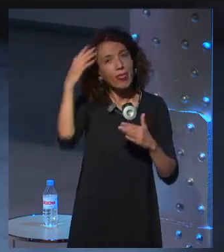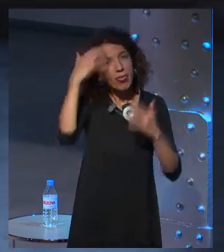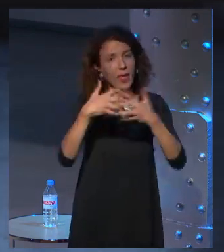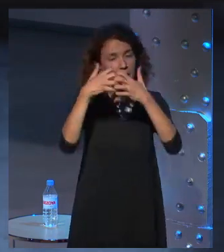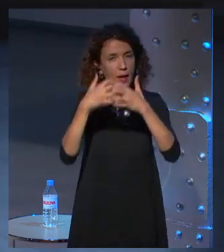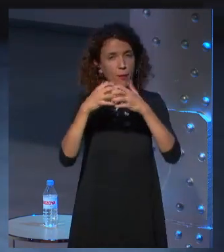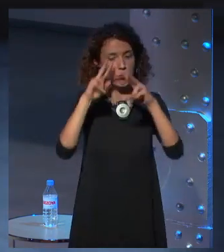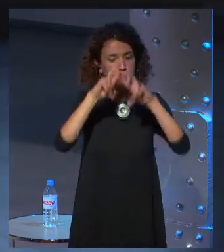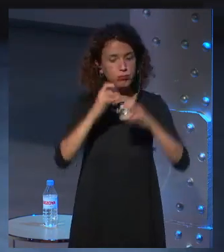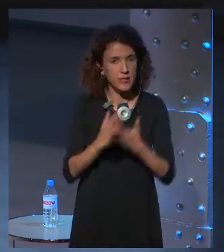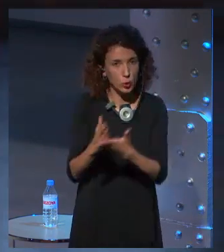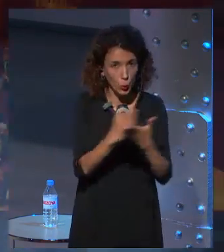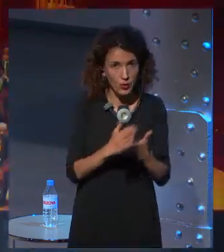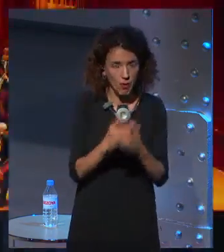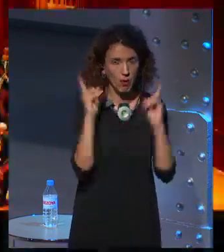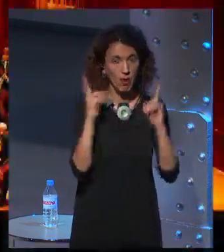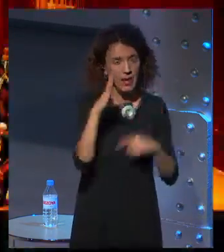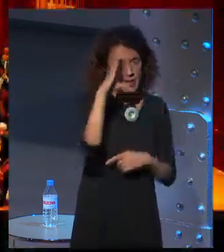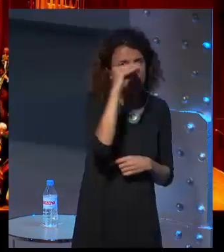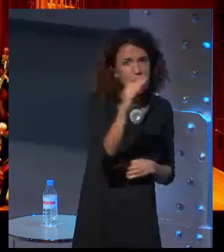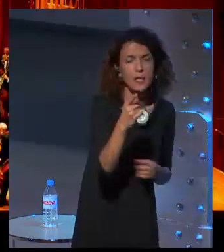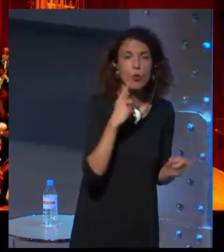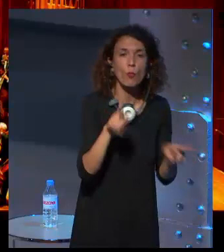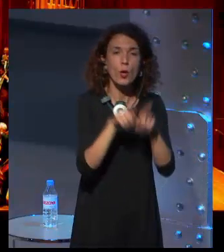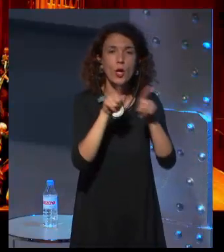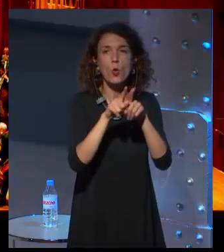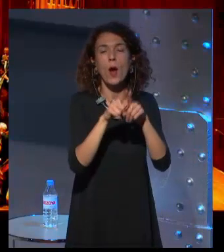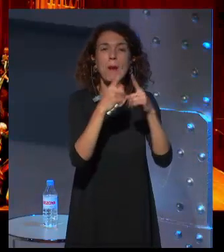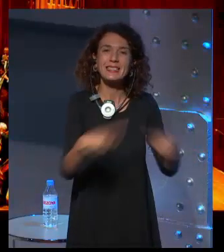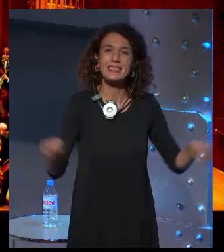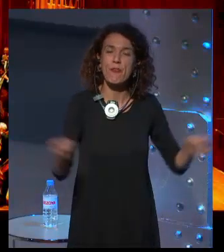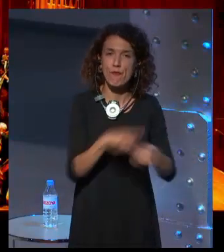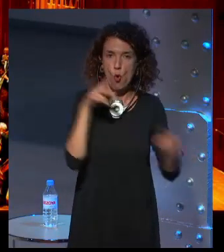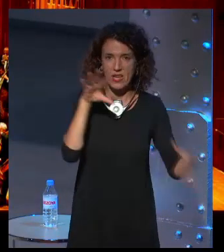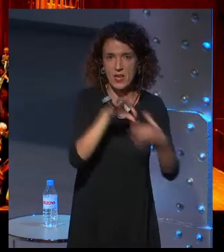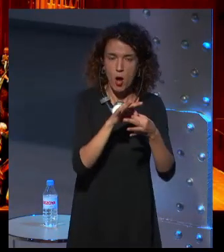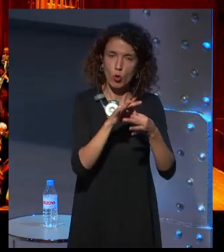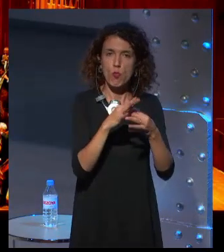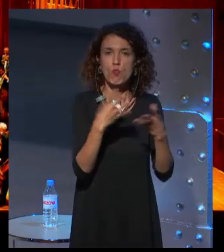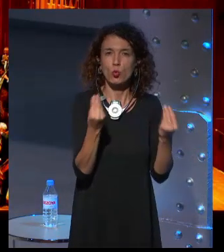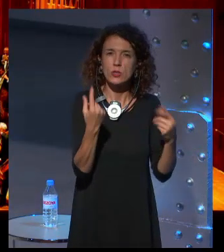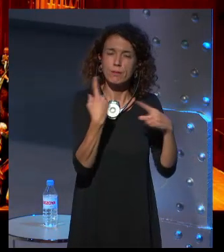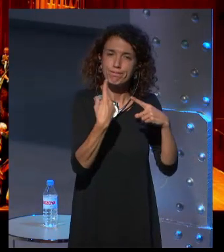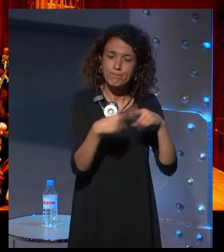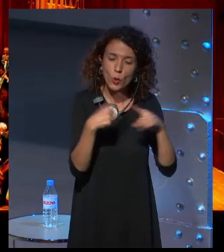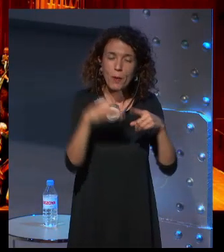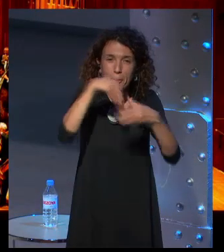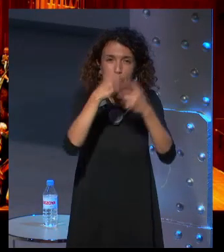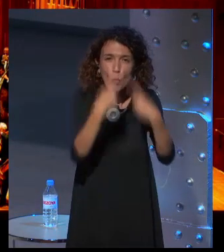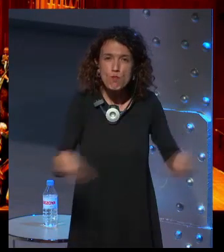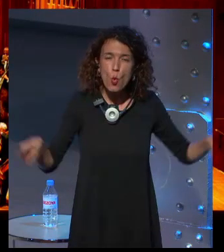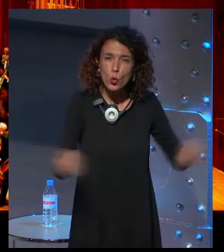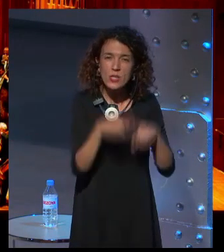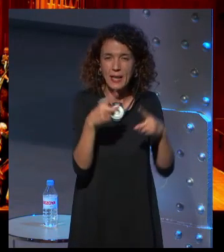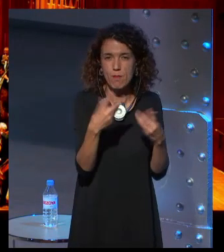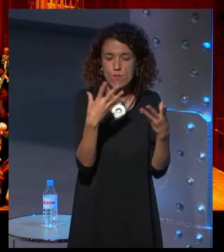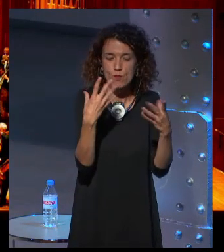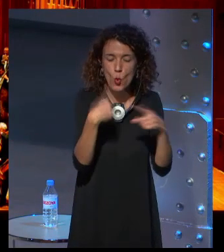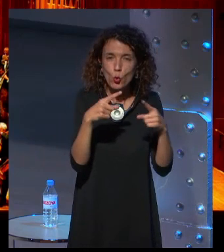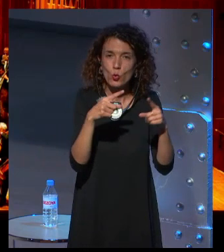Intelligence is much more like a symphony, right? Symphony is made up of thousands of individual